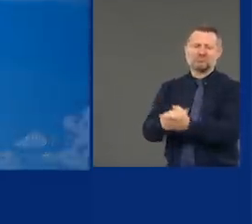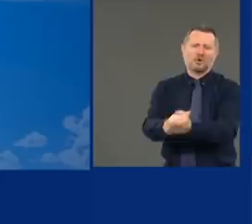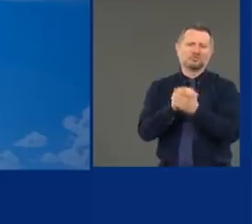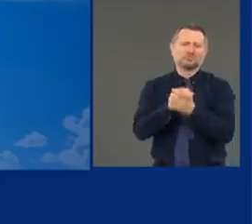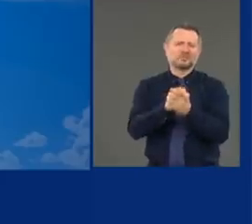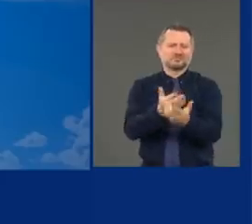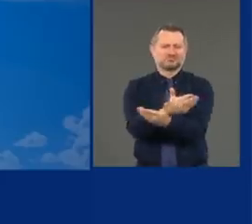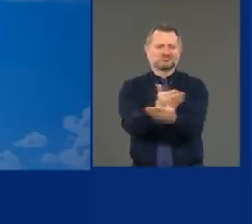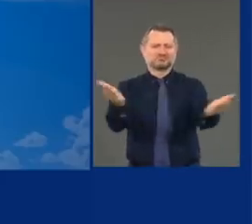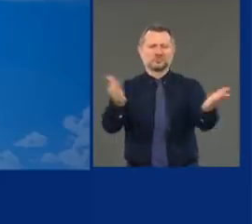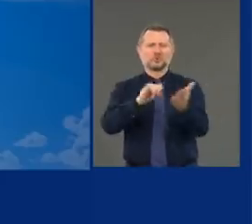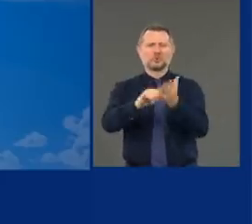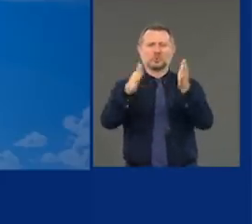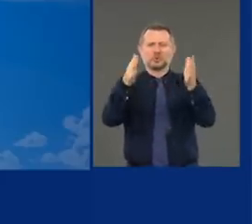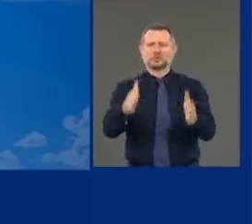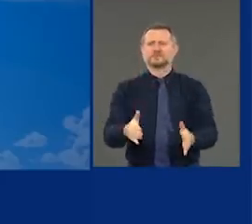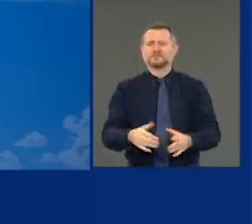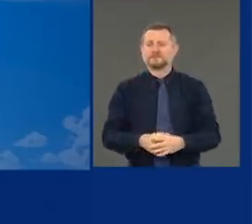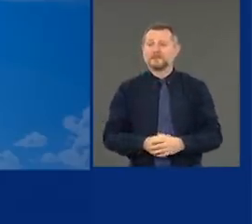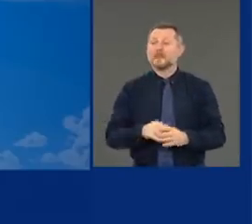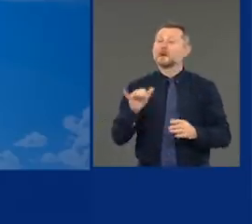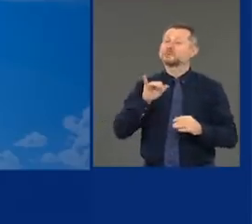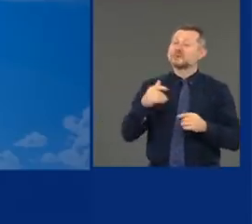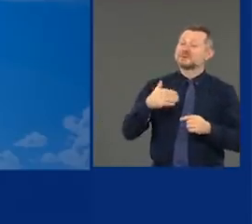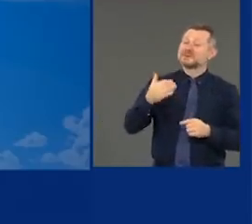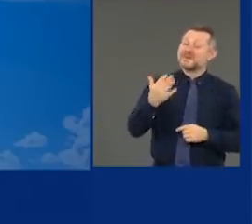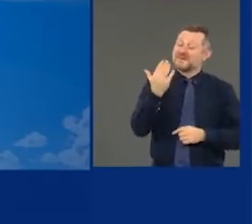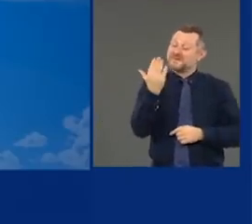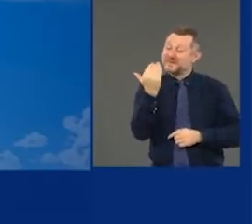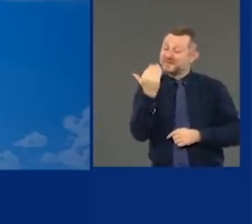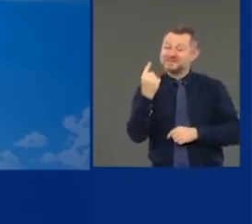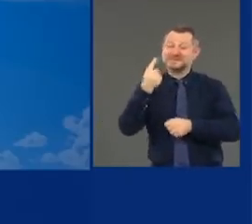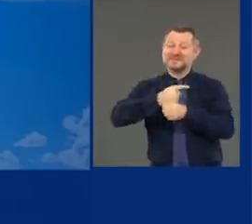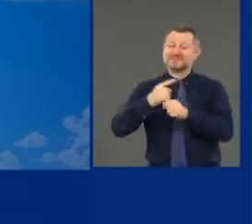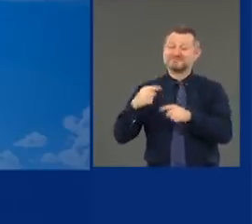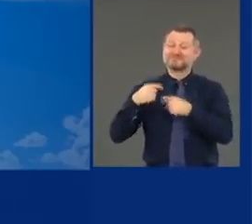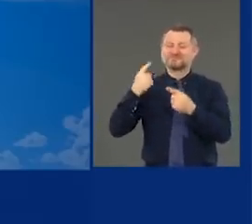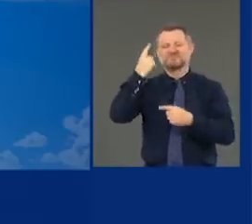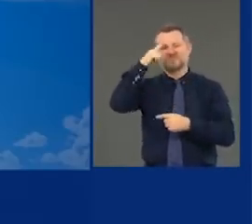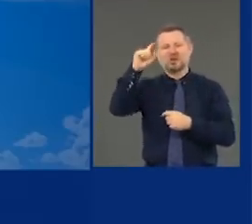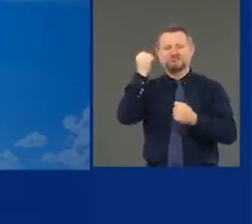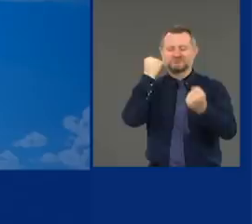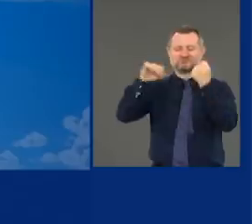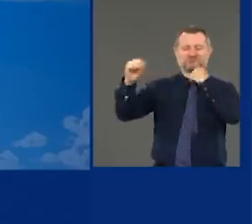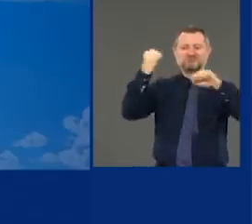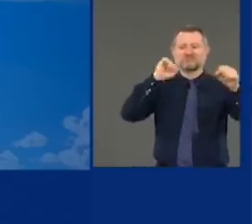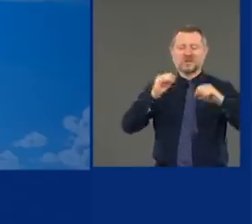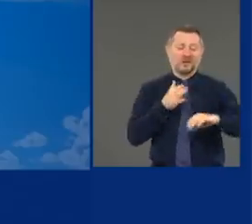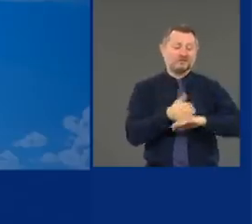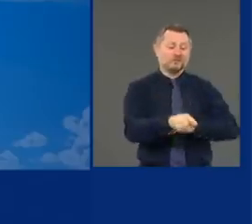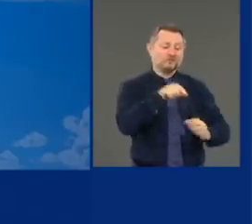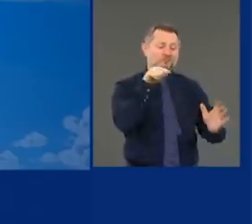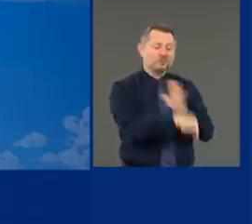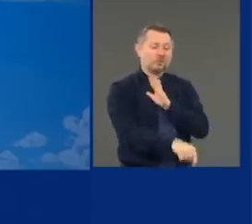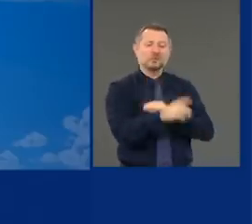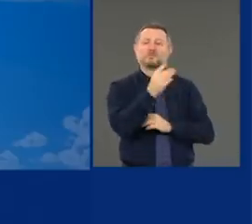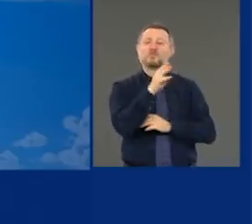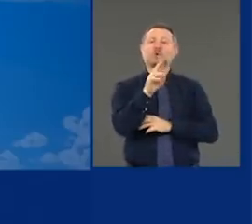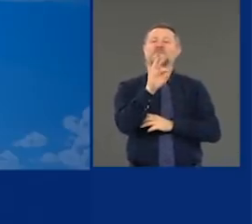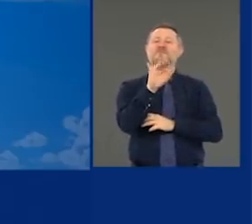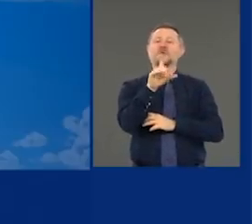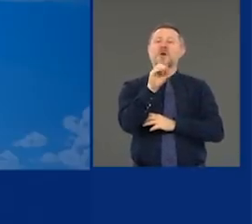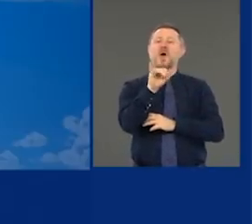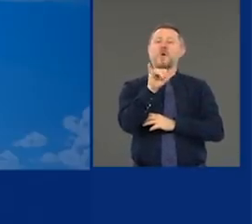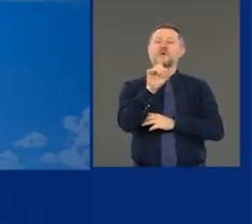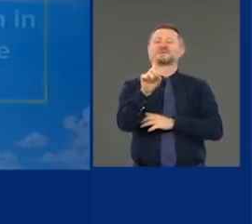Yorkers. It's also day 15 of the civil unrest after the murder of Mr. Floyd, and now we're dealing with the two